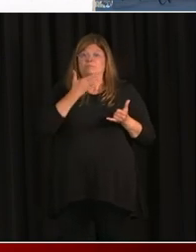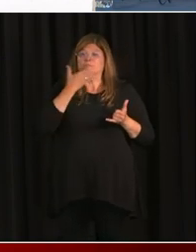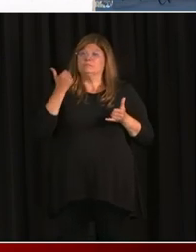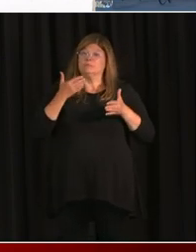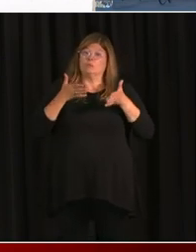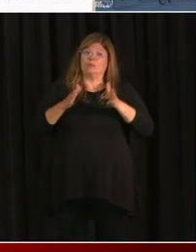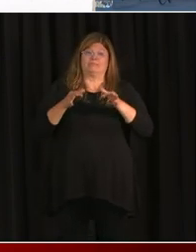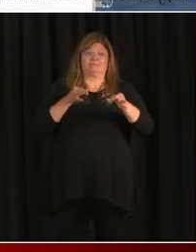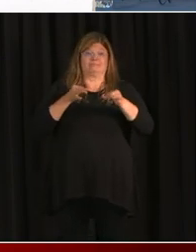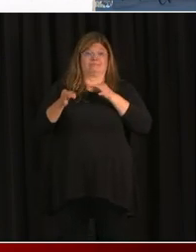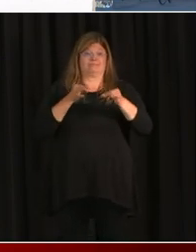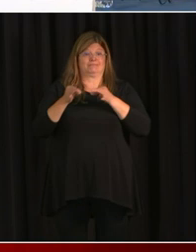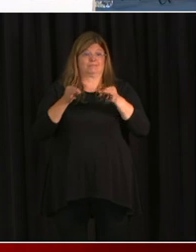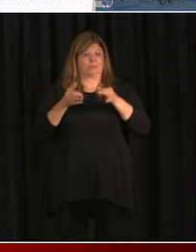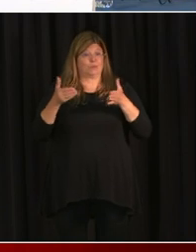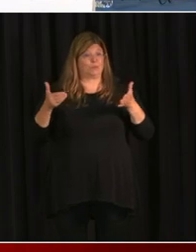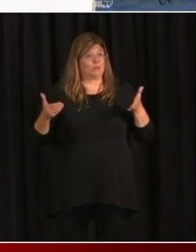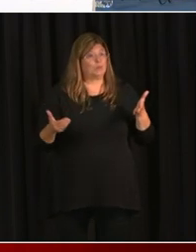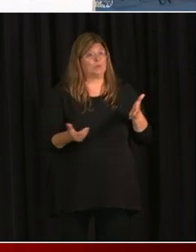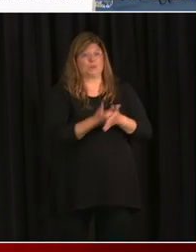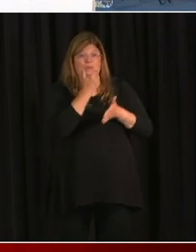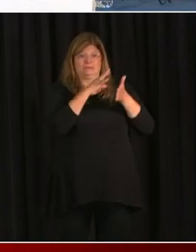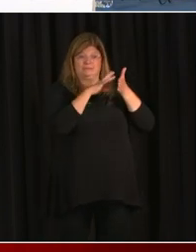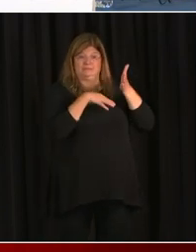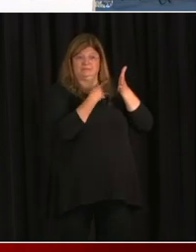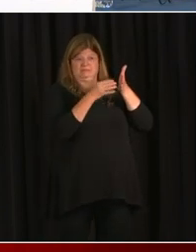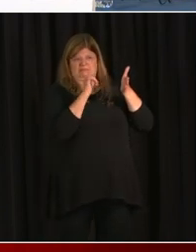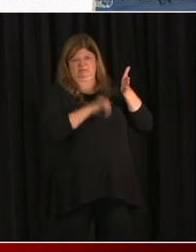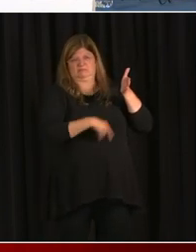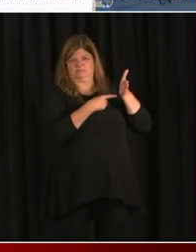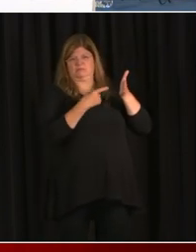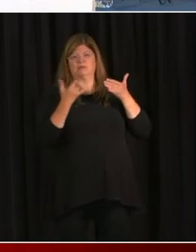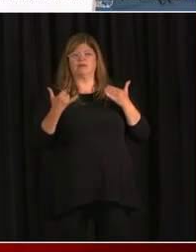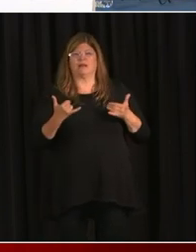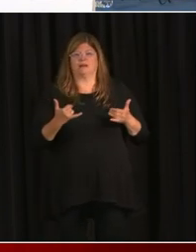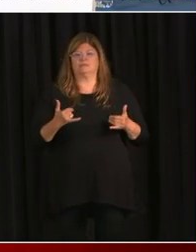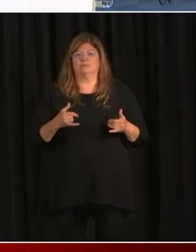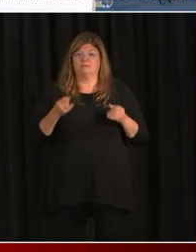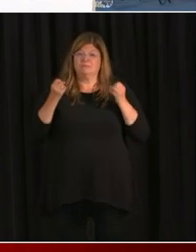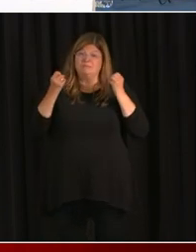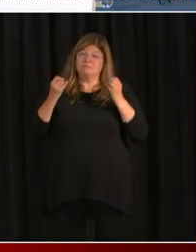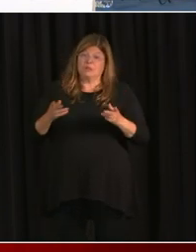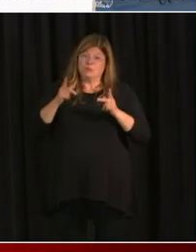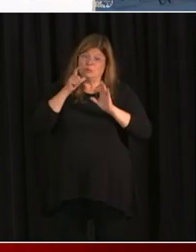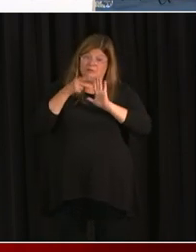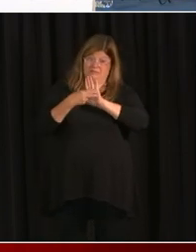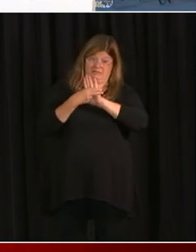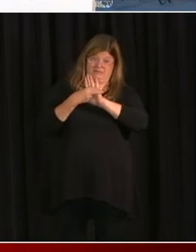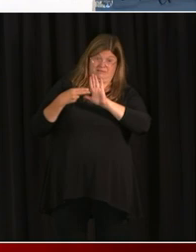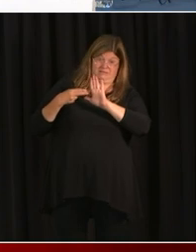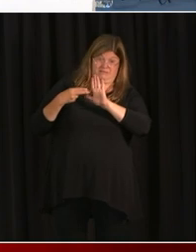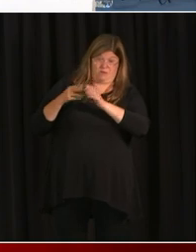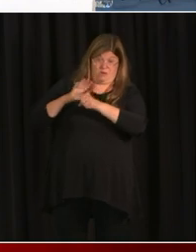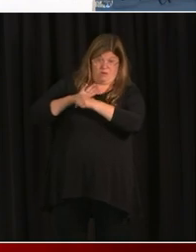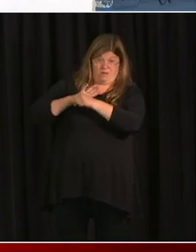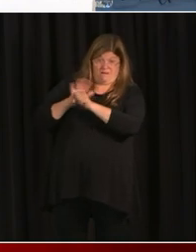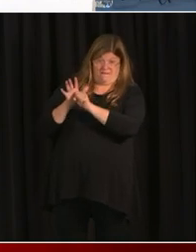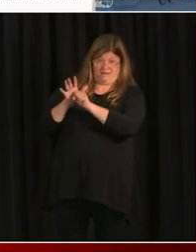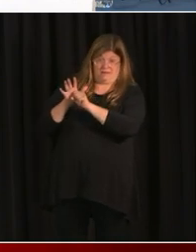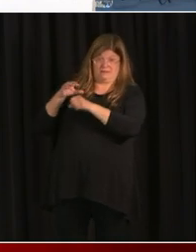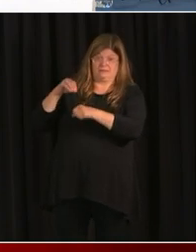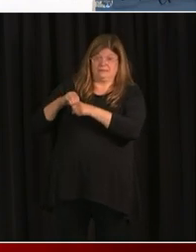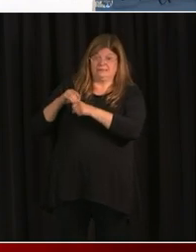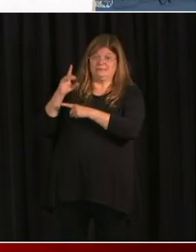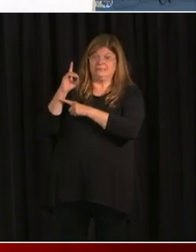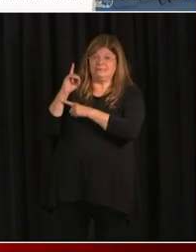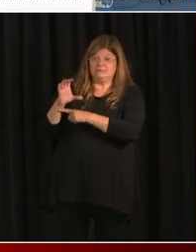to understand this graph. So many of the people who are being diagnosed with COVID-19 in the district are not people who